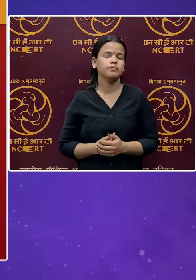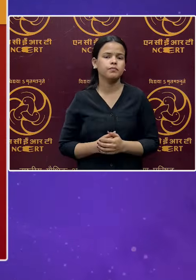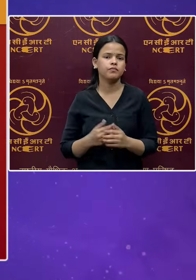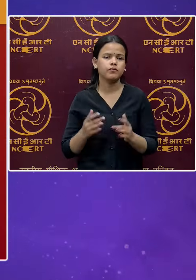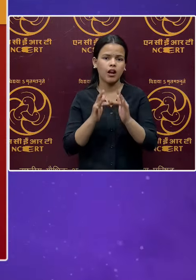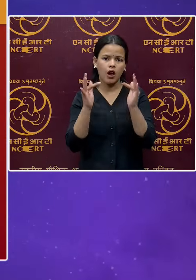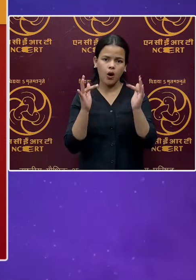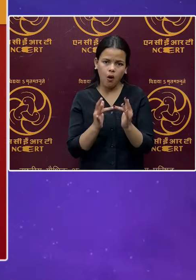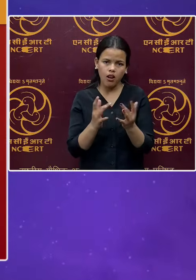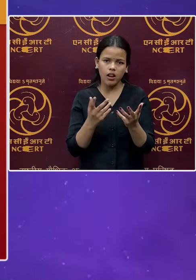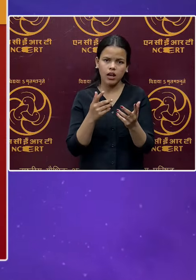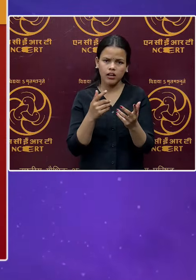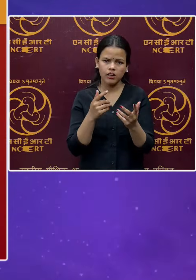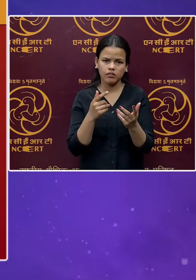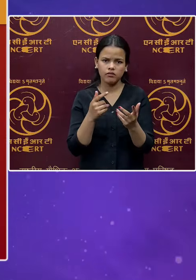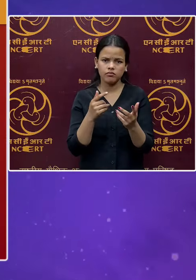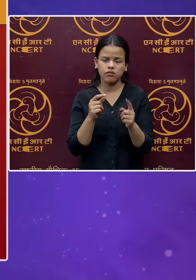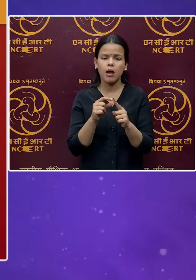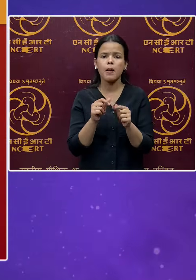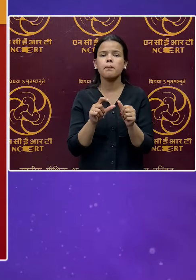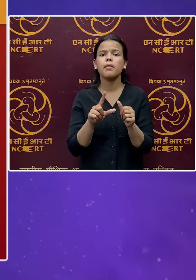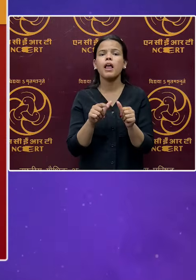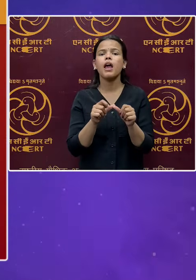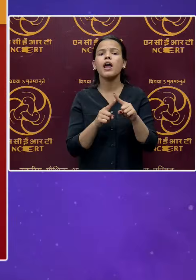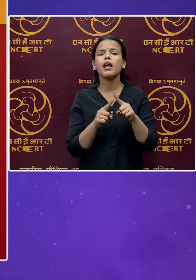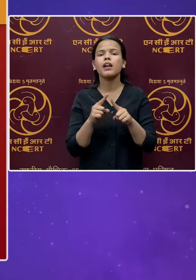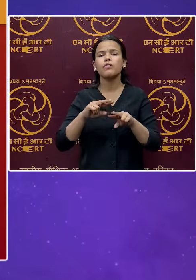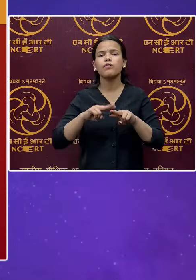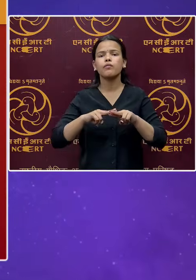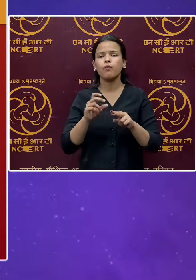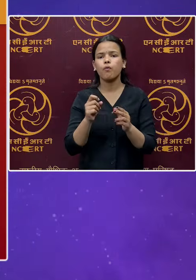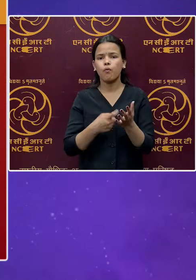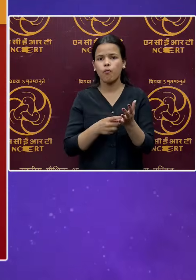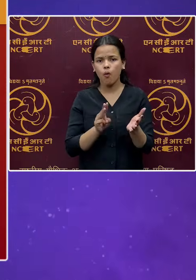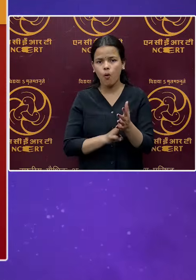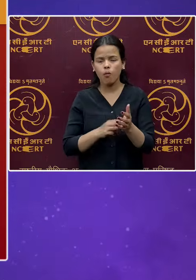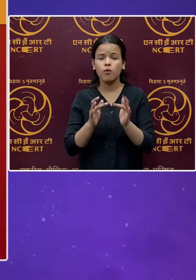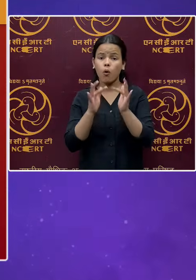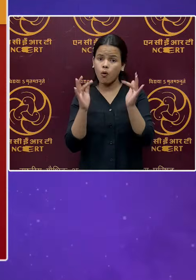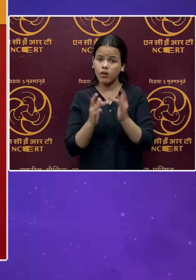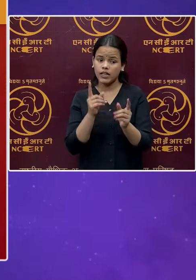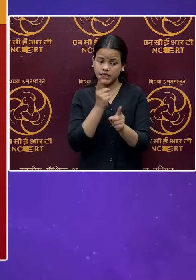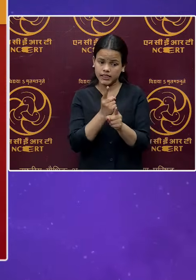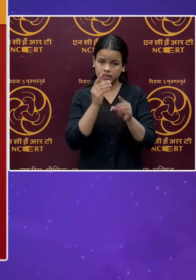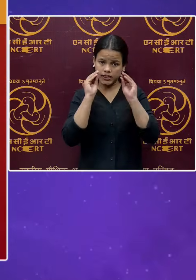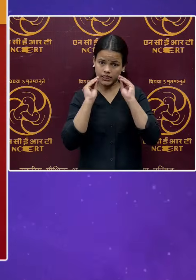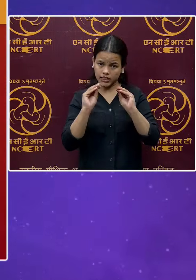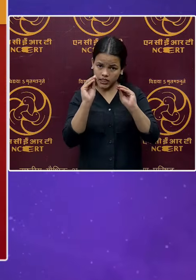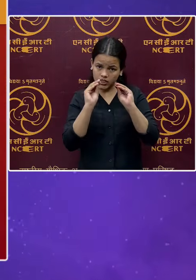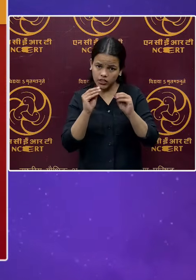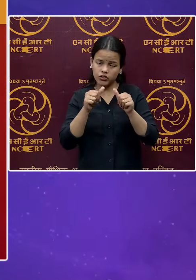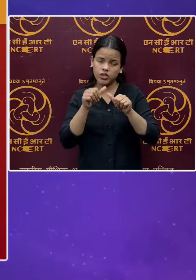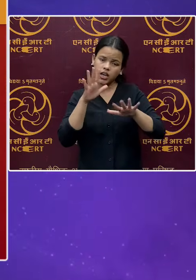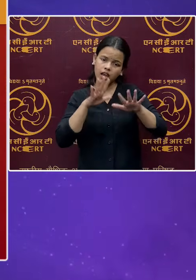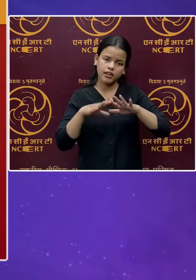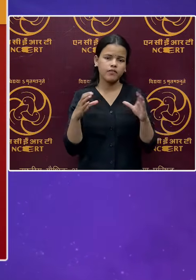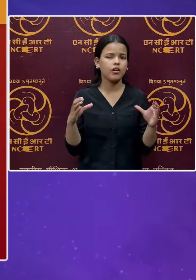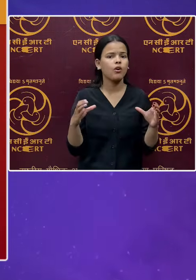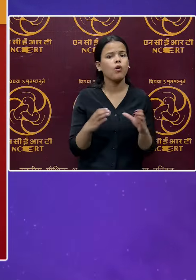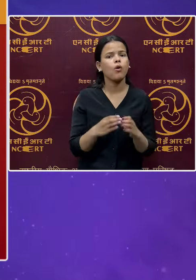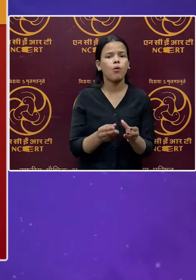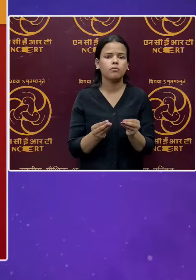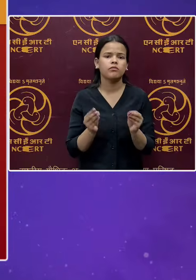online course platform? So online teaching activities, these are common things, online teaching